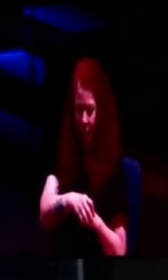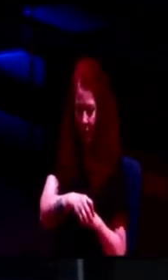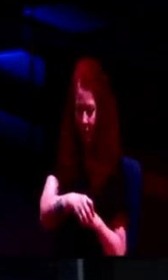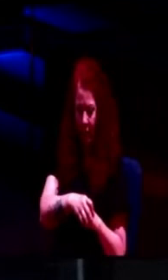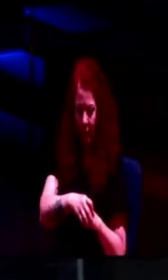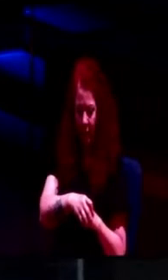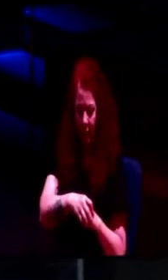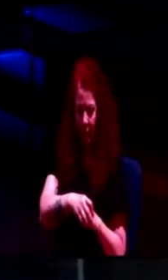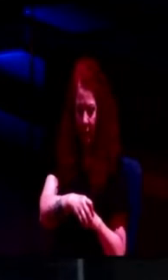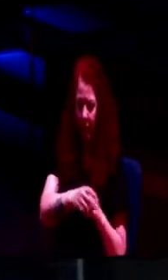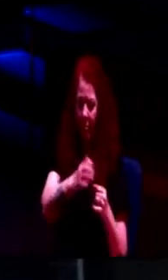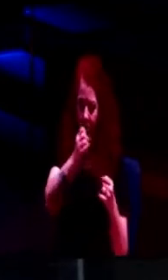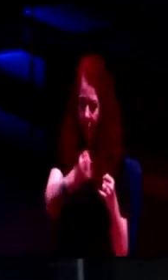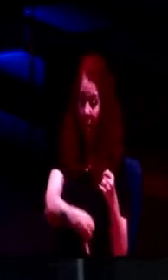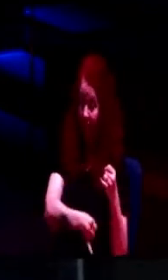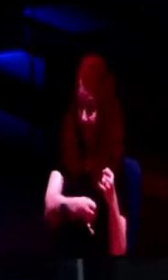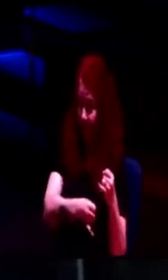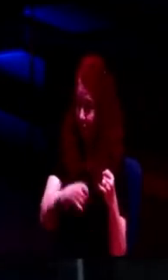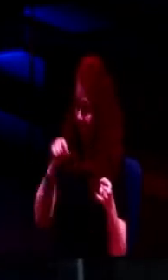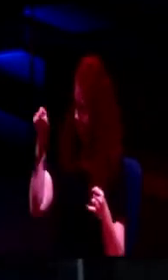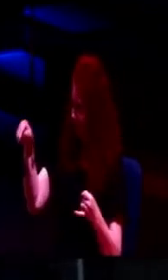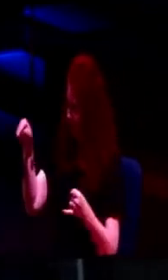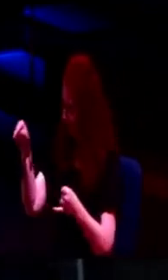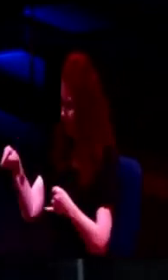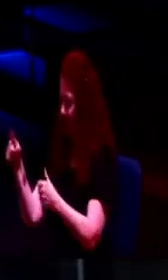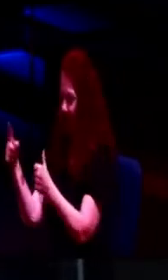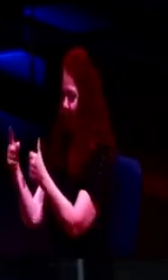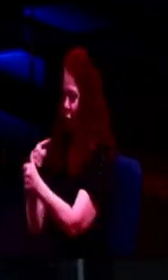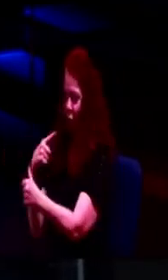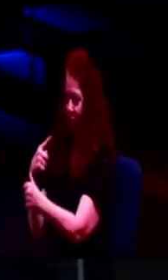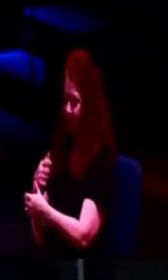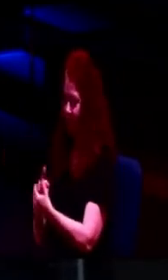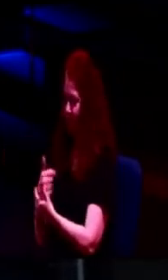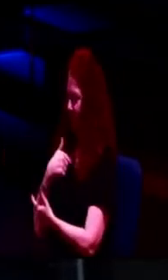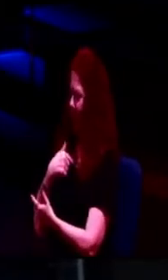values the last. The kingdom of this earth said, I want to be first.